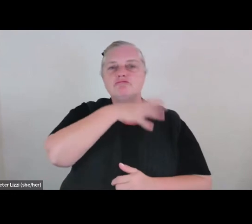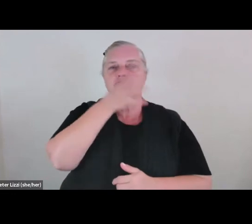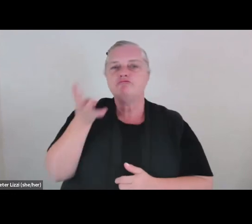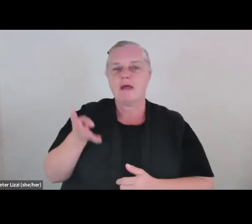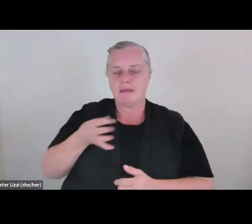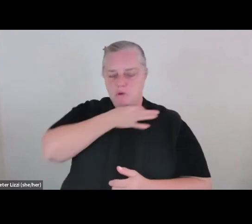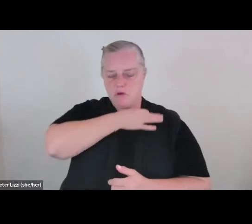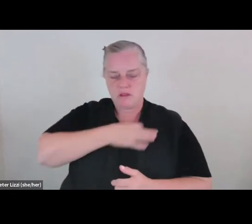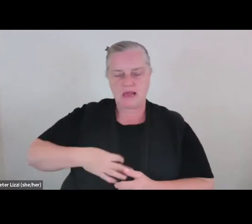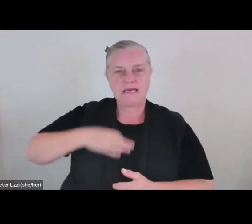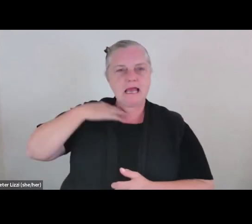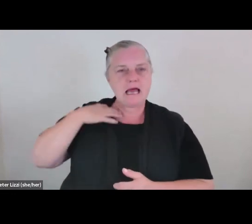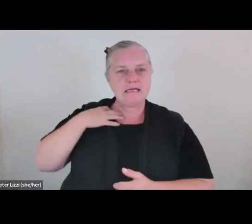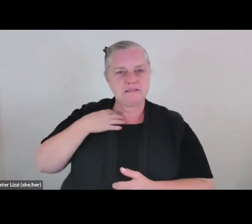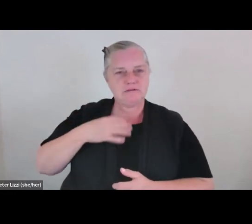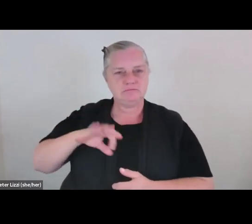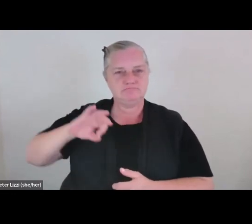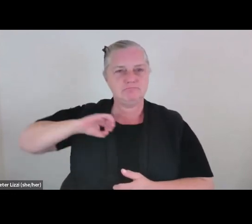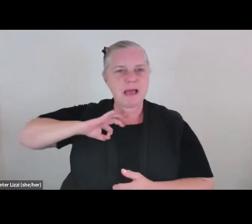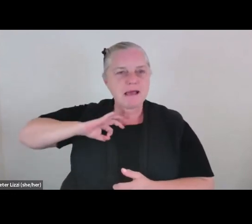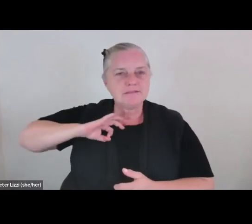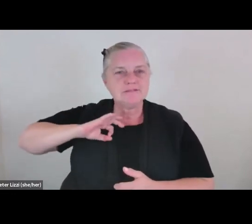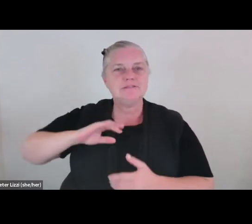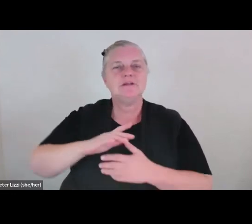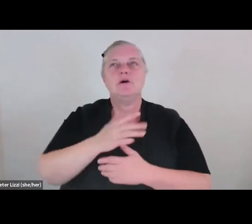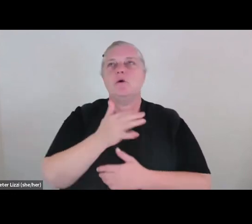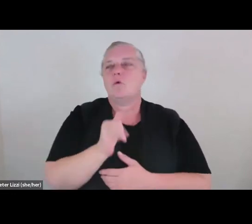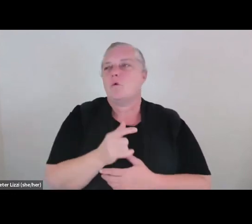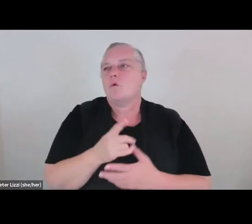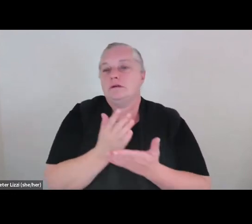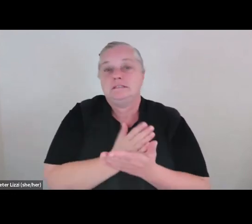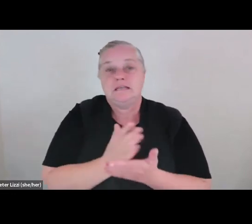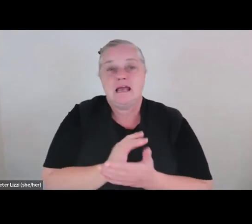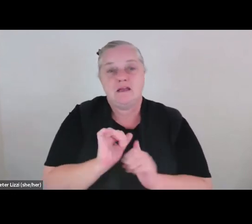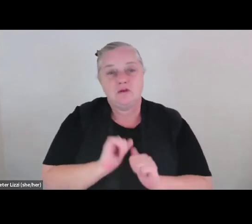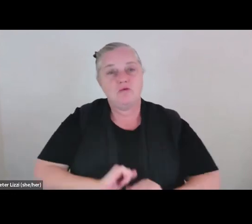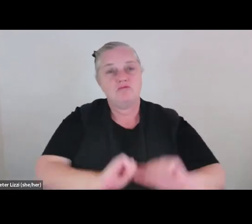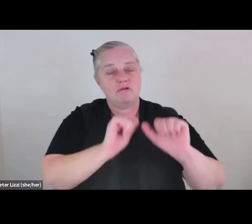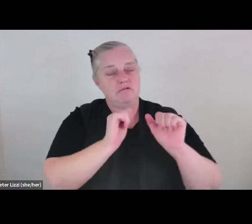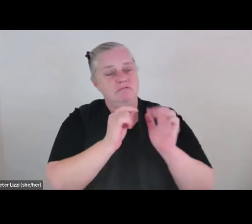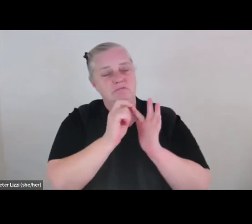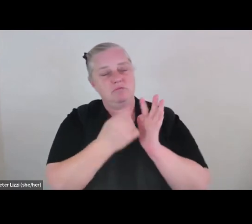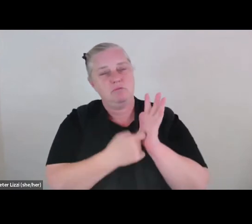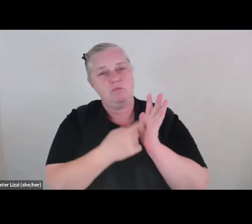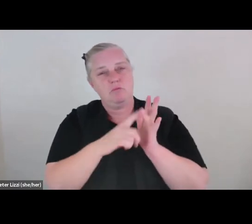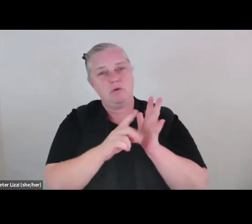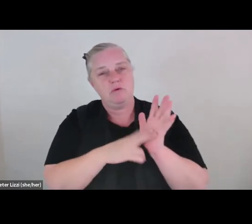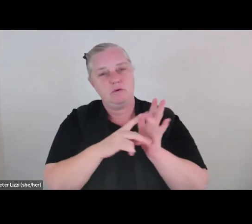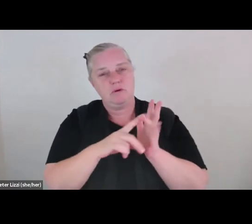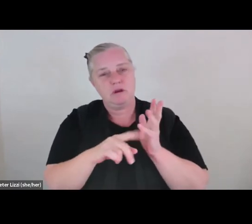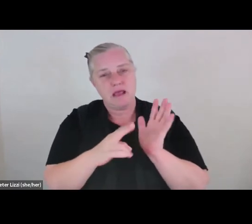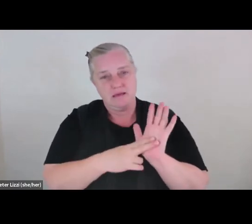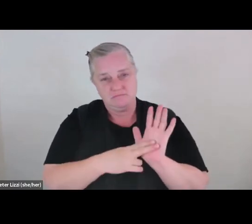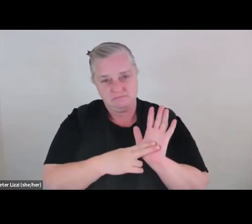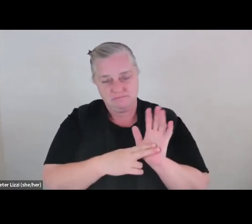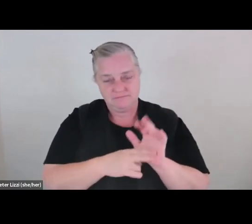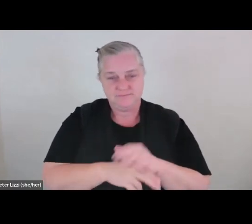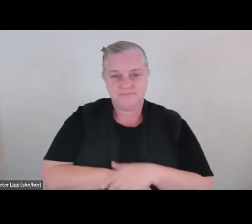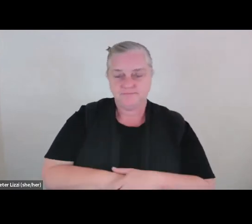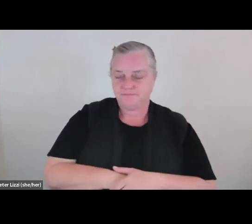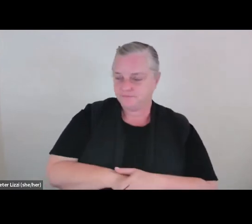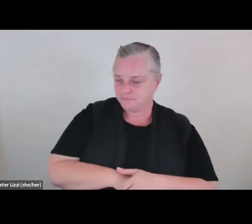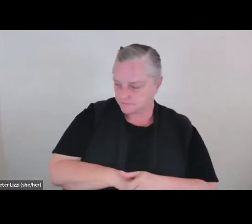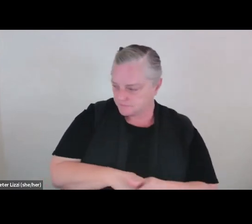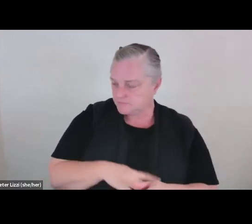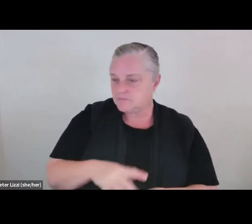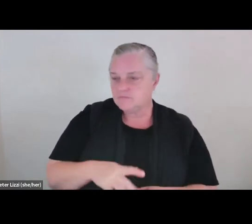trans badges or that, or also asking people directly around their sort of LGBTIQ status, in particular around their gender